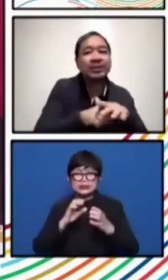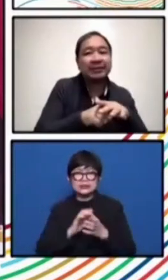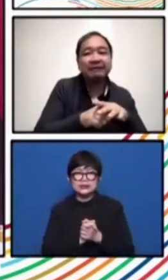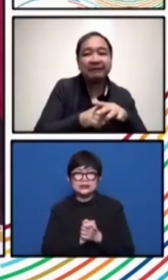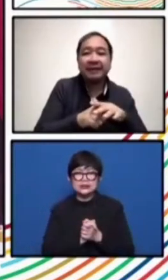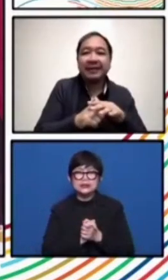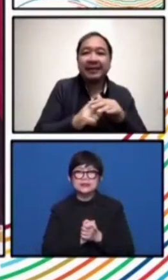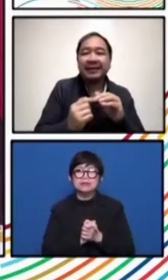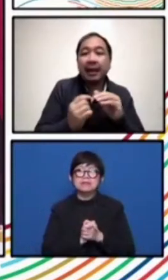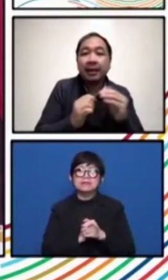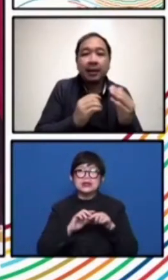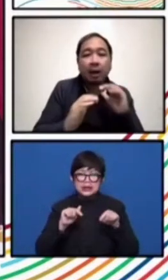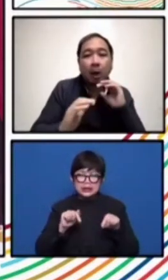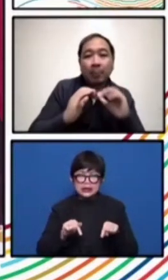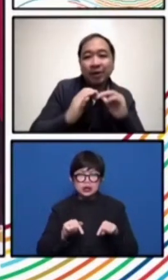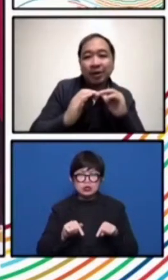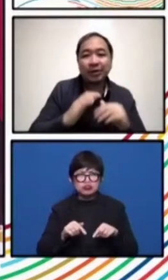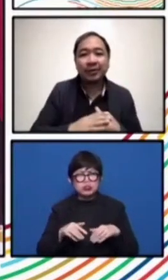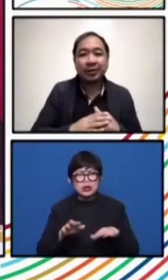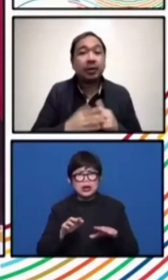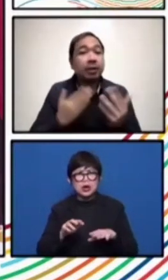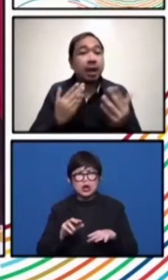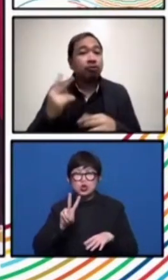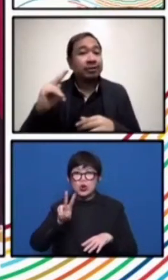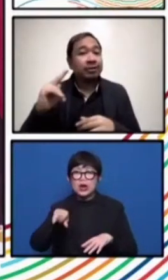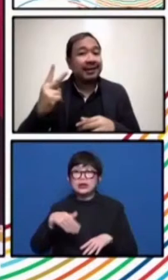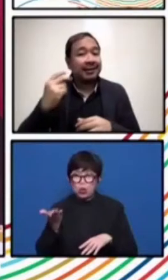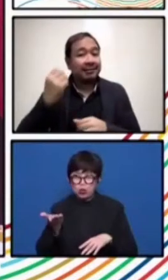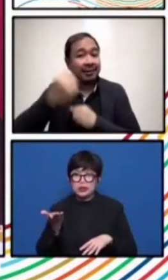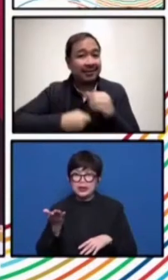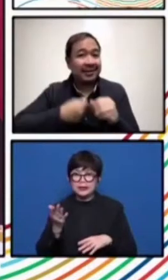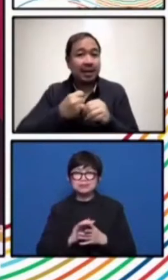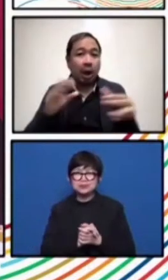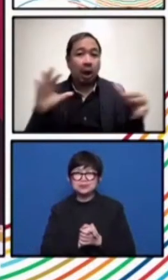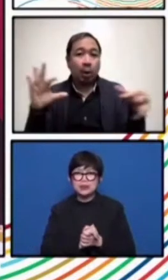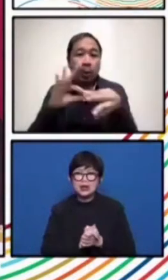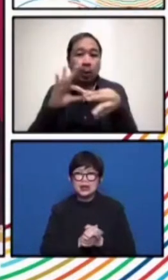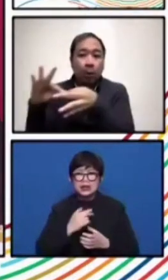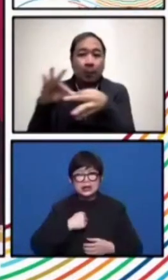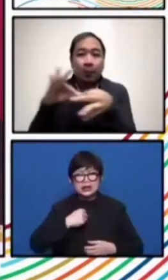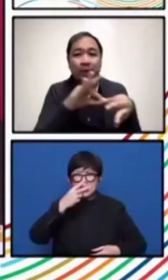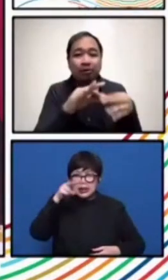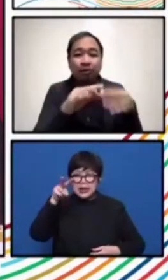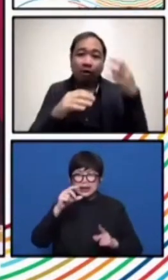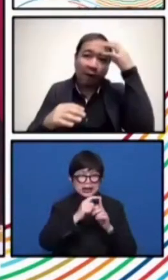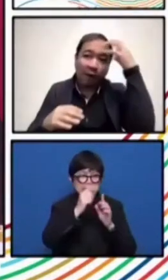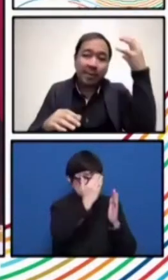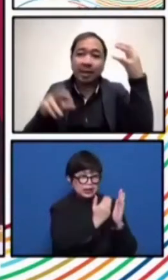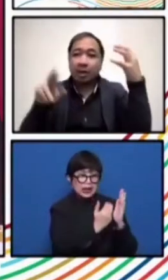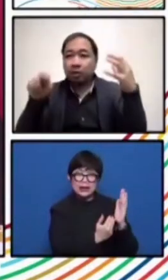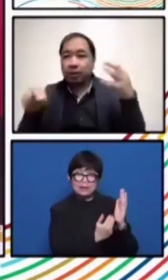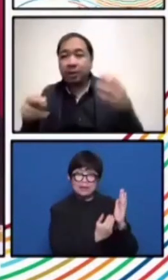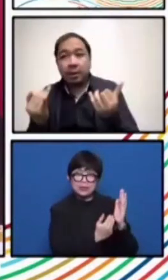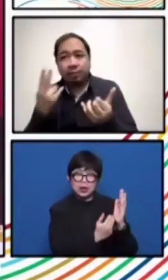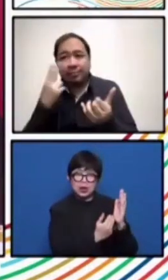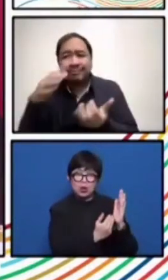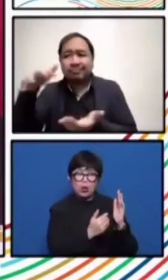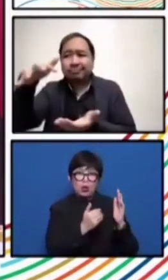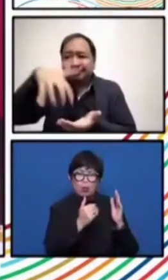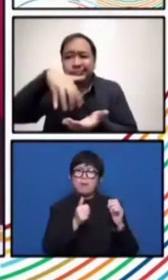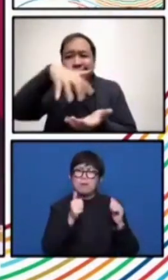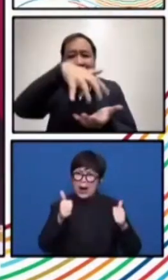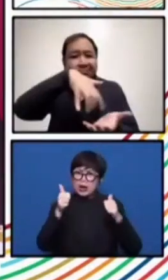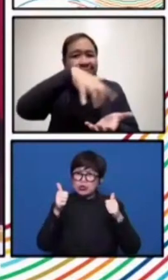on the second year of our cooperation framework we start to see that the data that we are collecting is much more robust and we are better